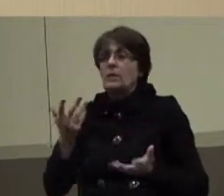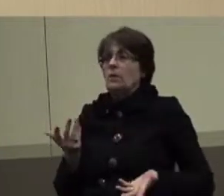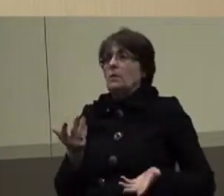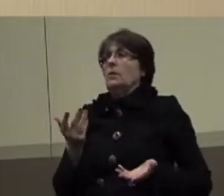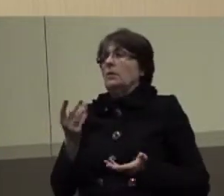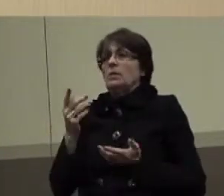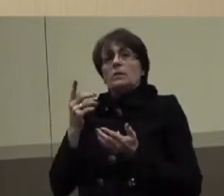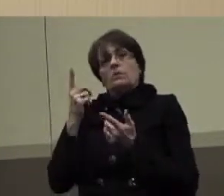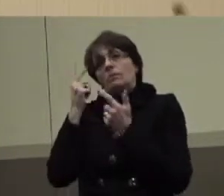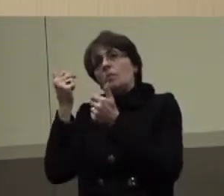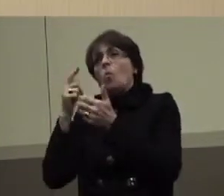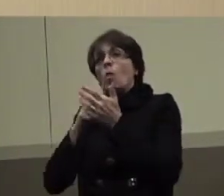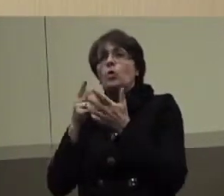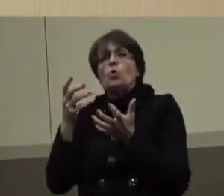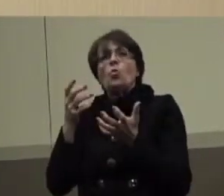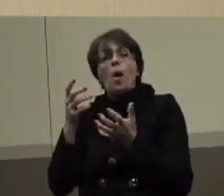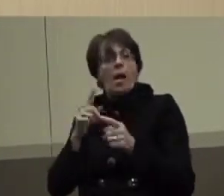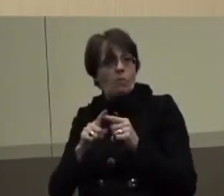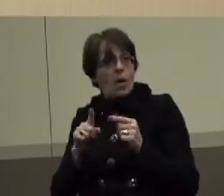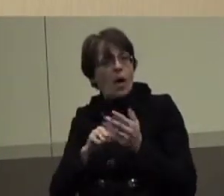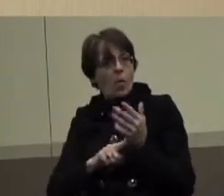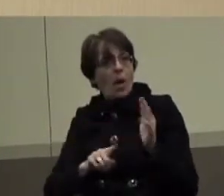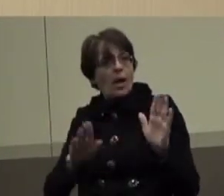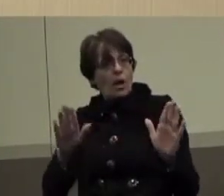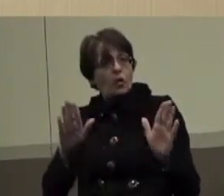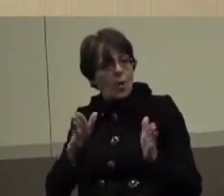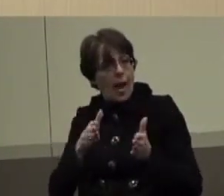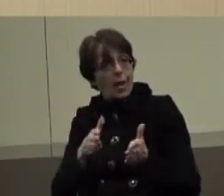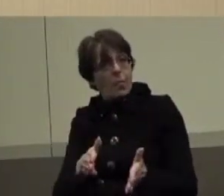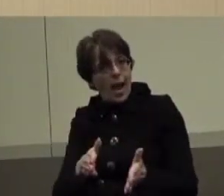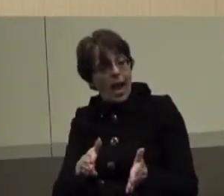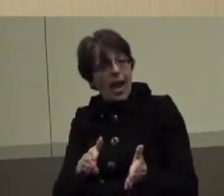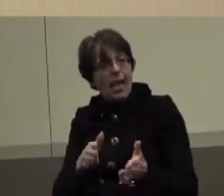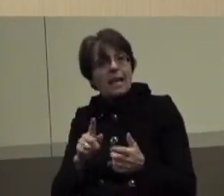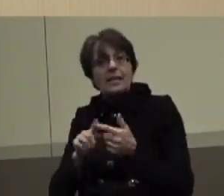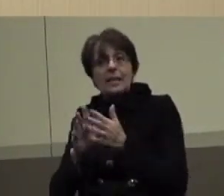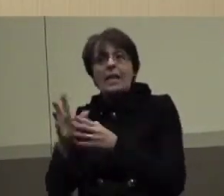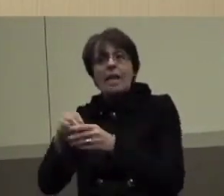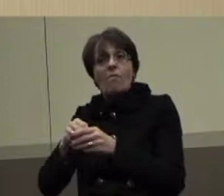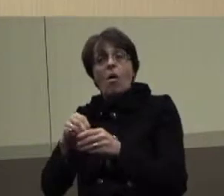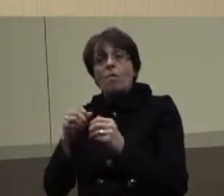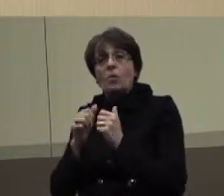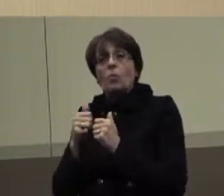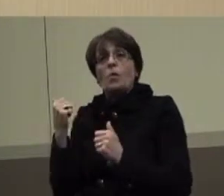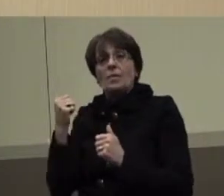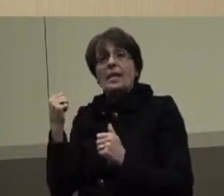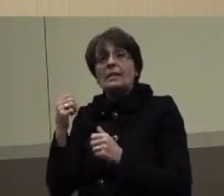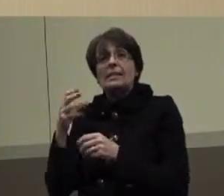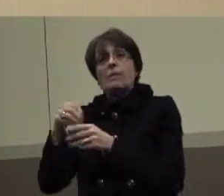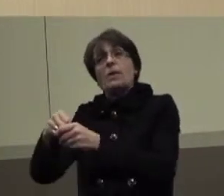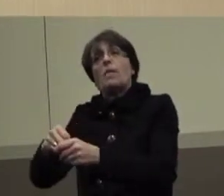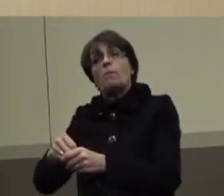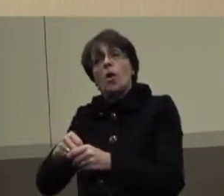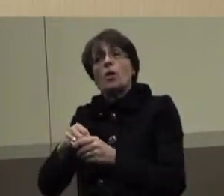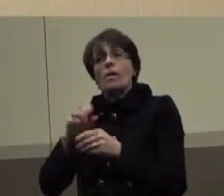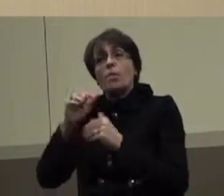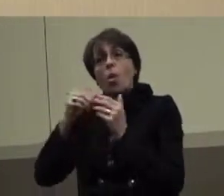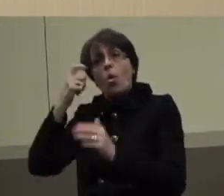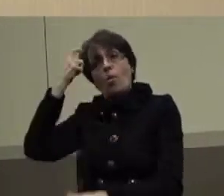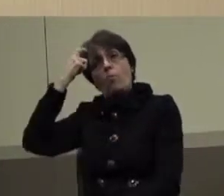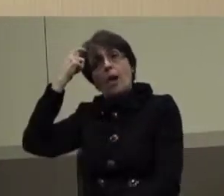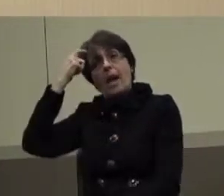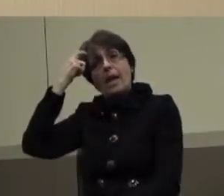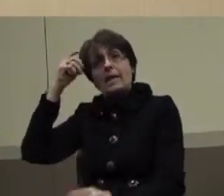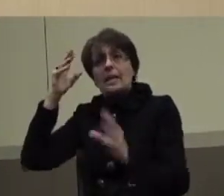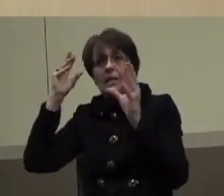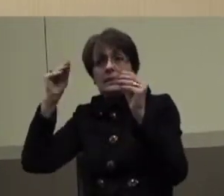whatever you want it to be. But what a great way to get involved in this and become part of this whole brain teaching